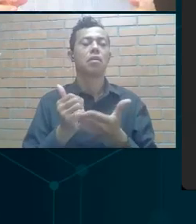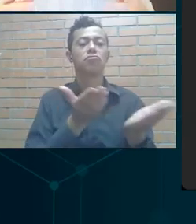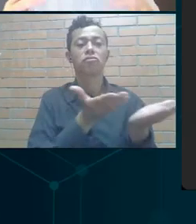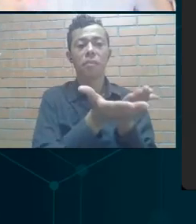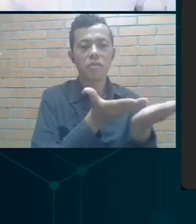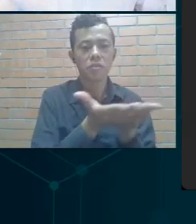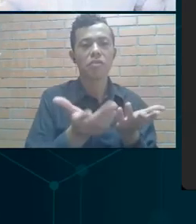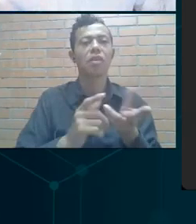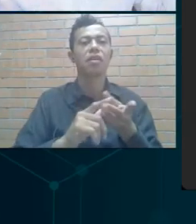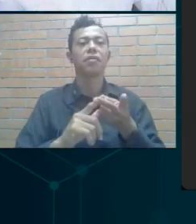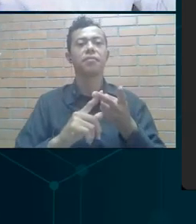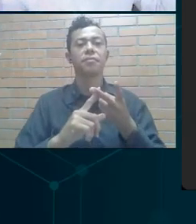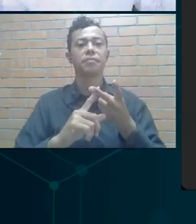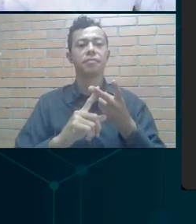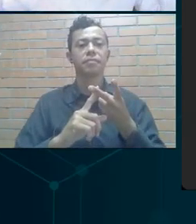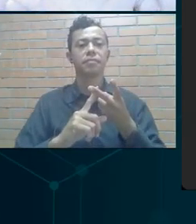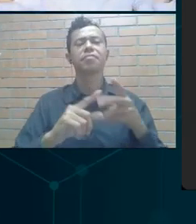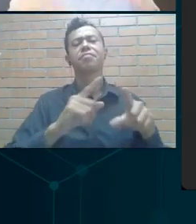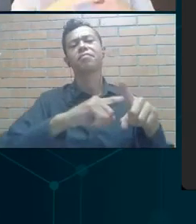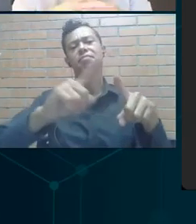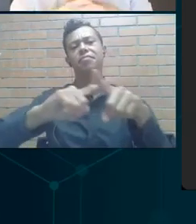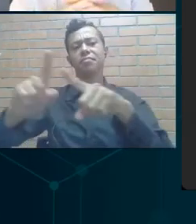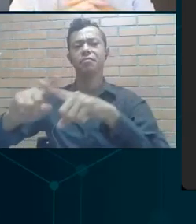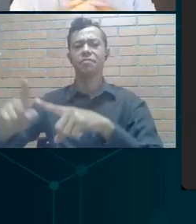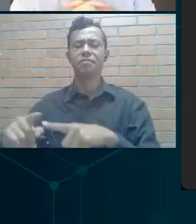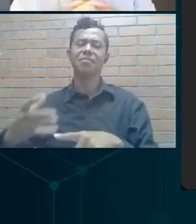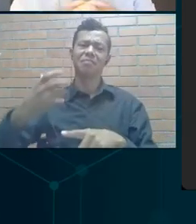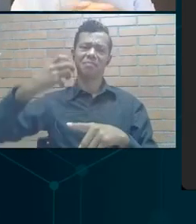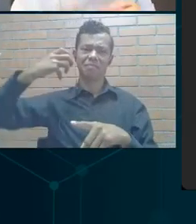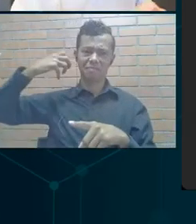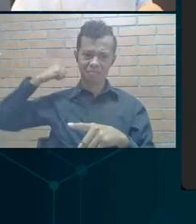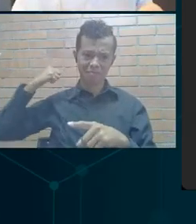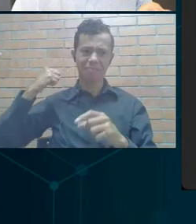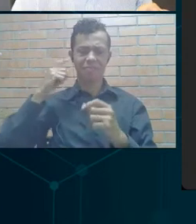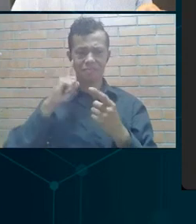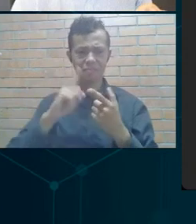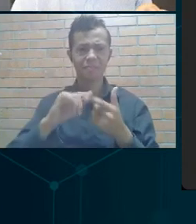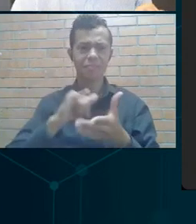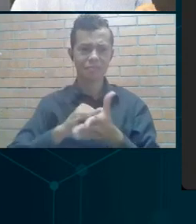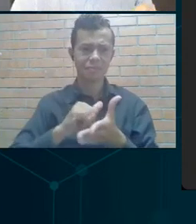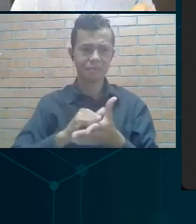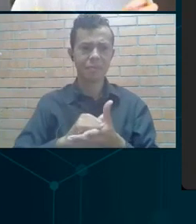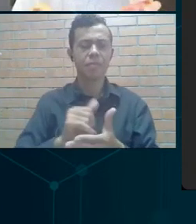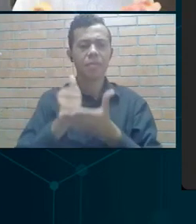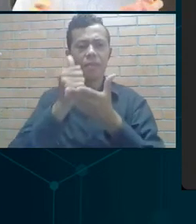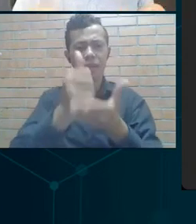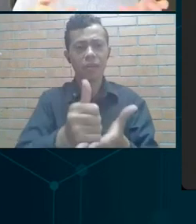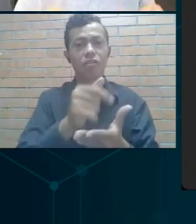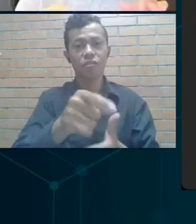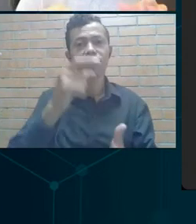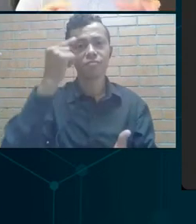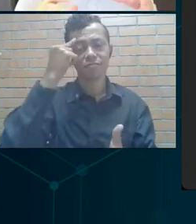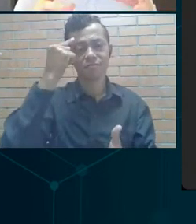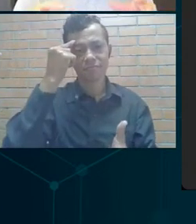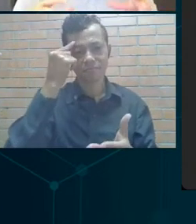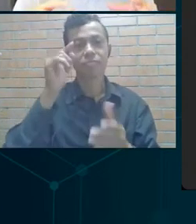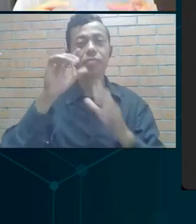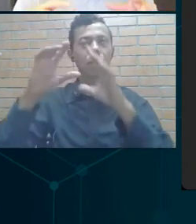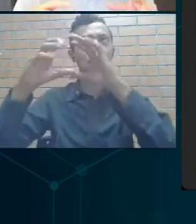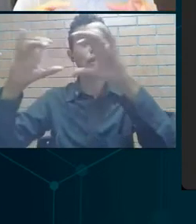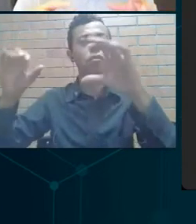the type of things that in the past, form what you thought about as cloud. Even if you're just using, say, artificial